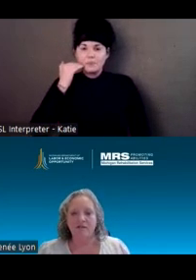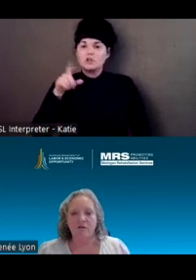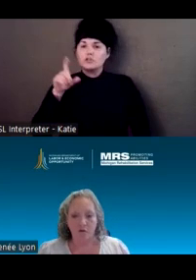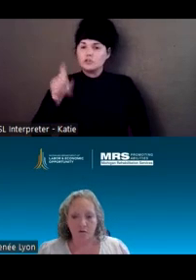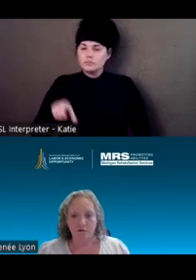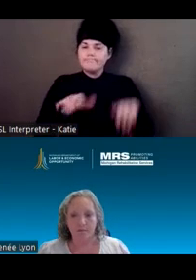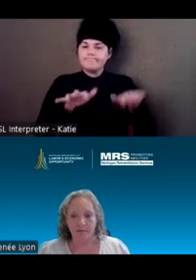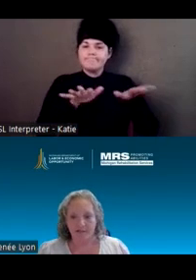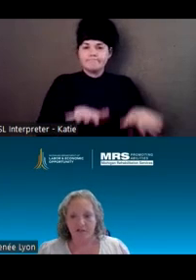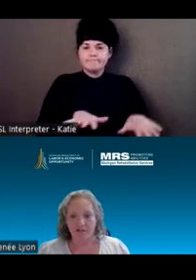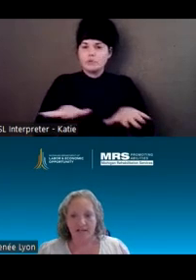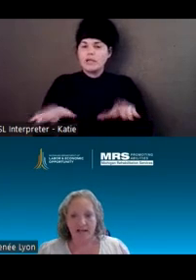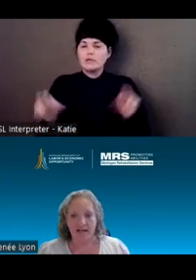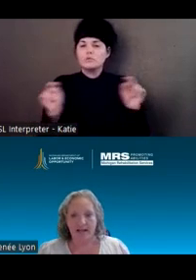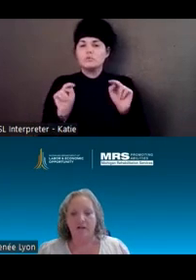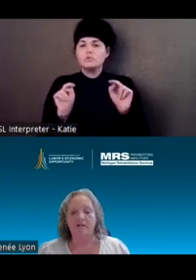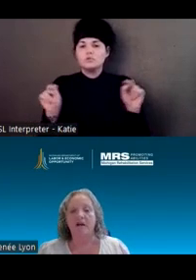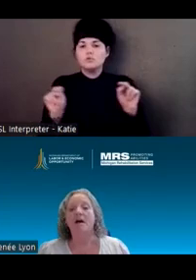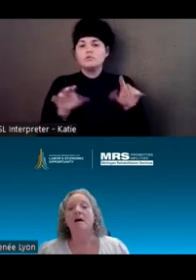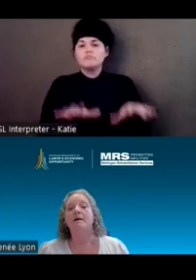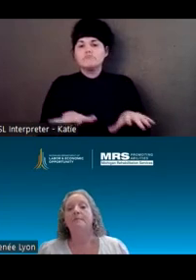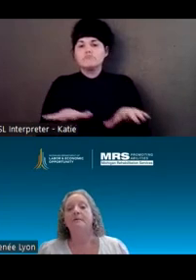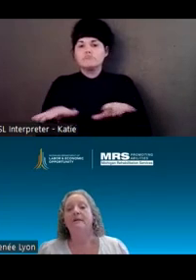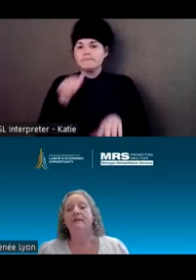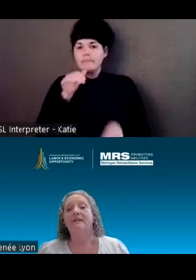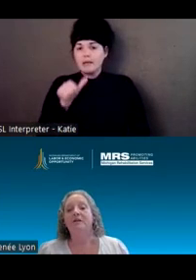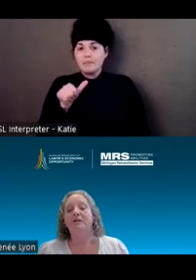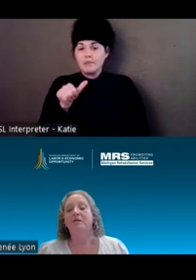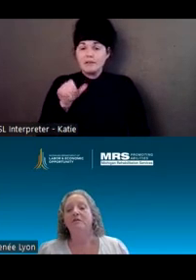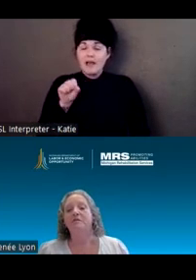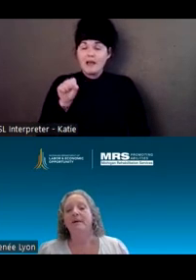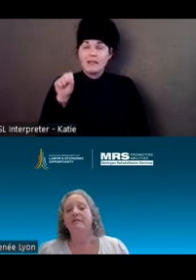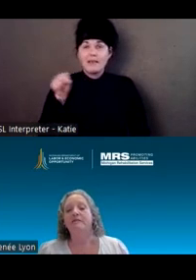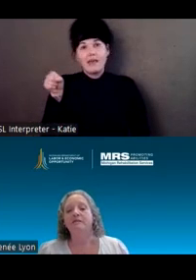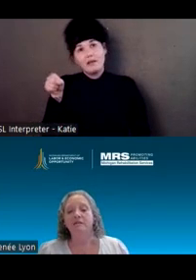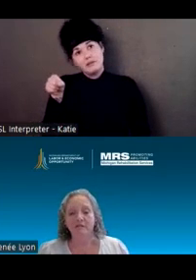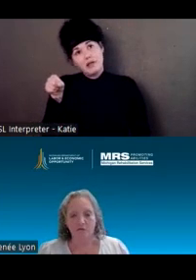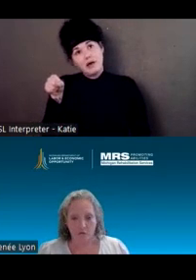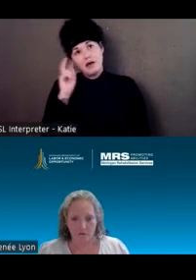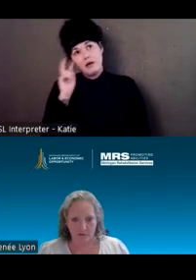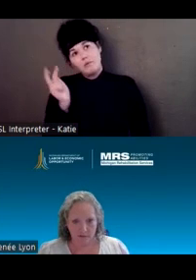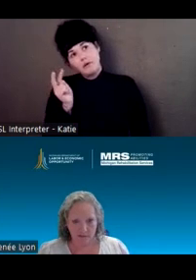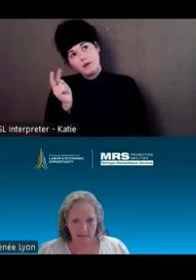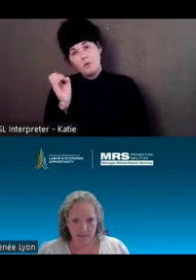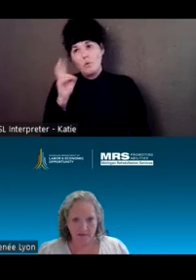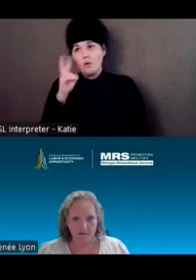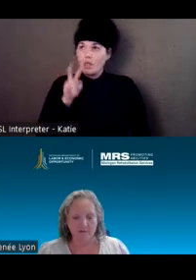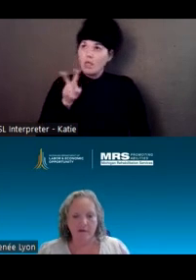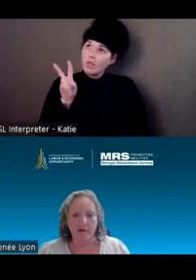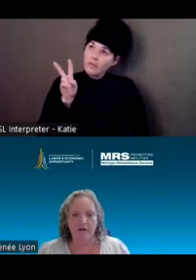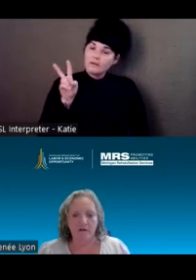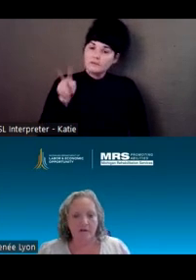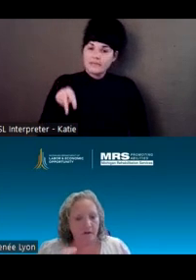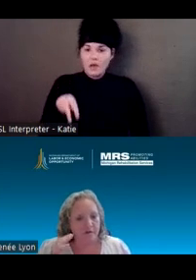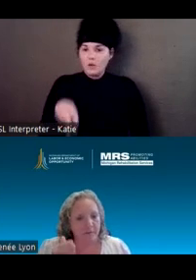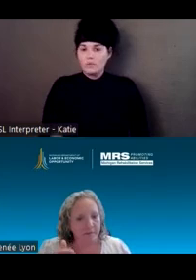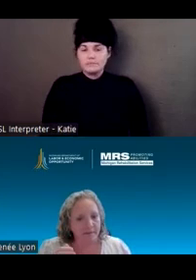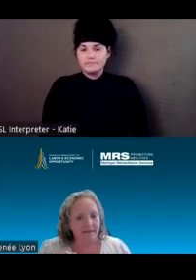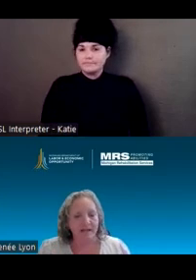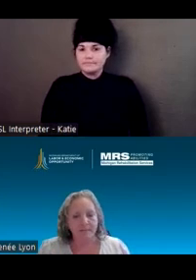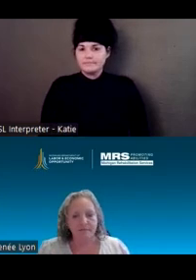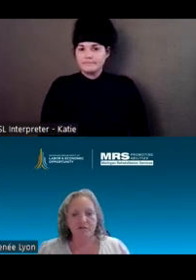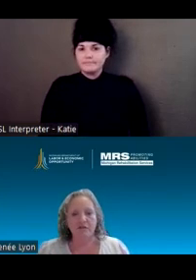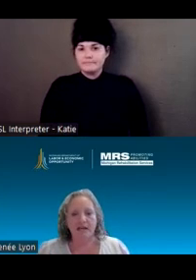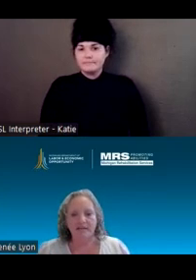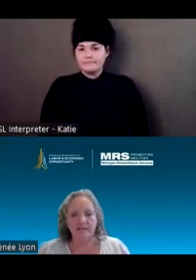relaxed, neutral position, not angled up, looking through those bifocals, or down, looking over maybe